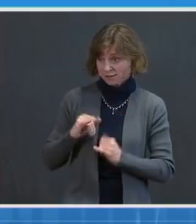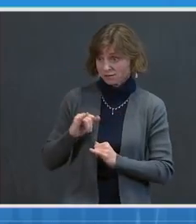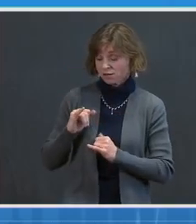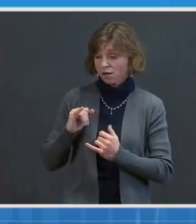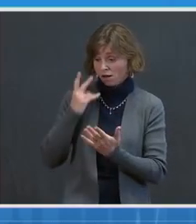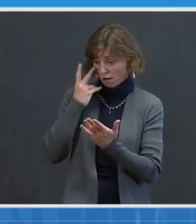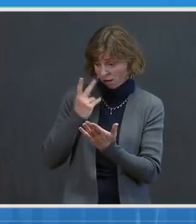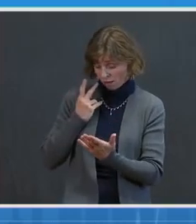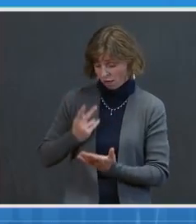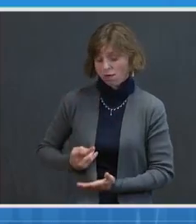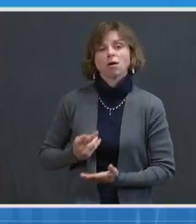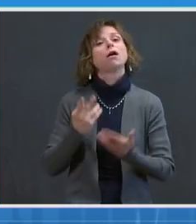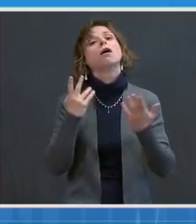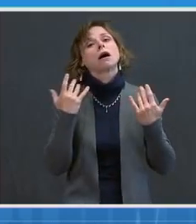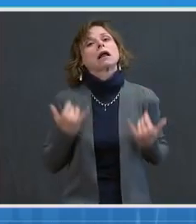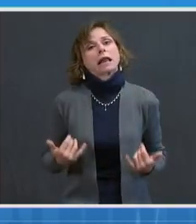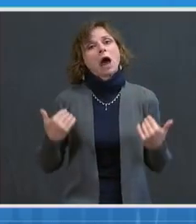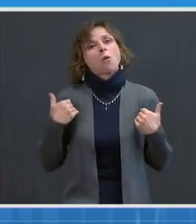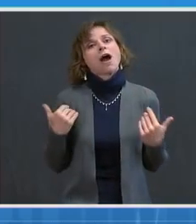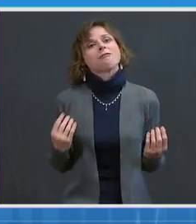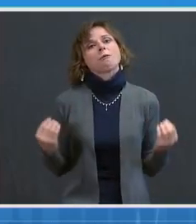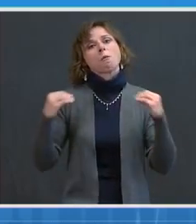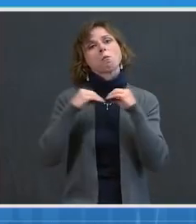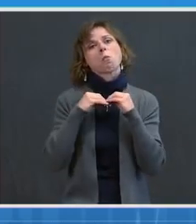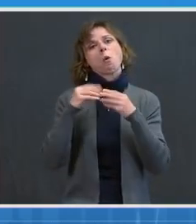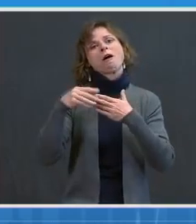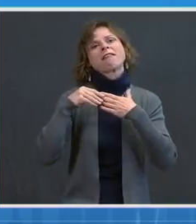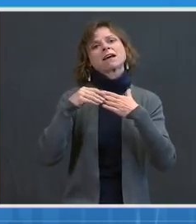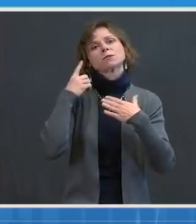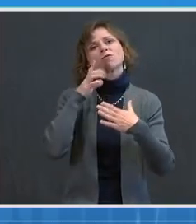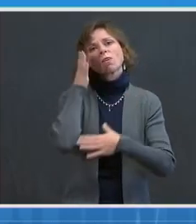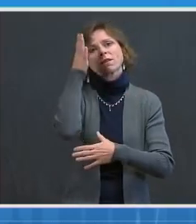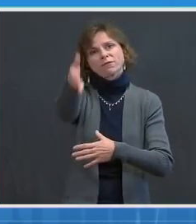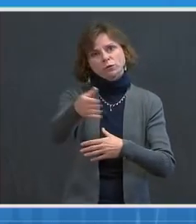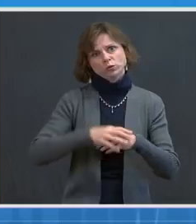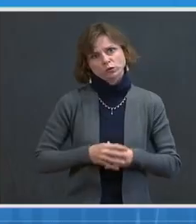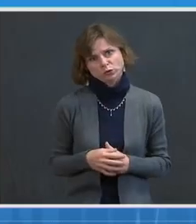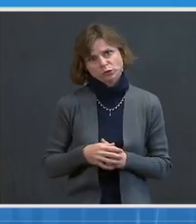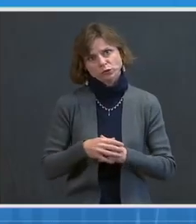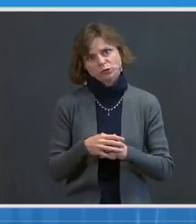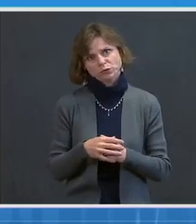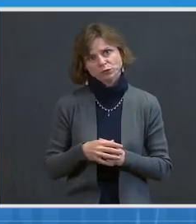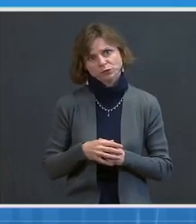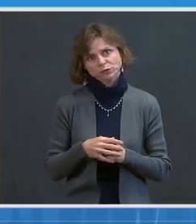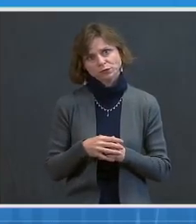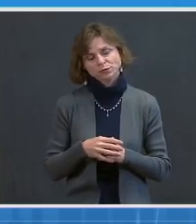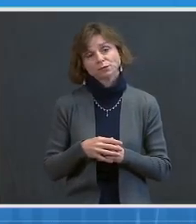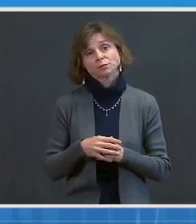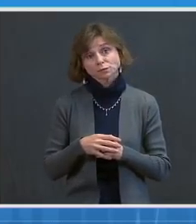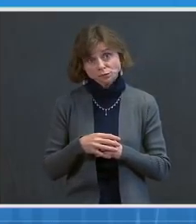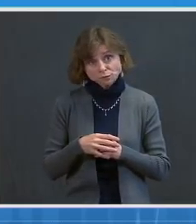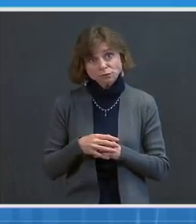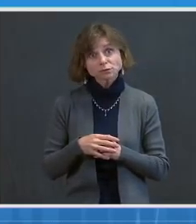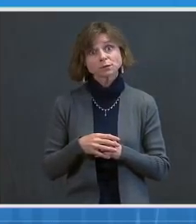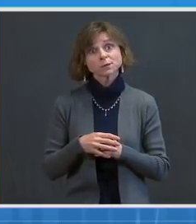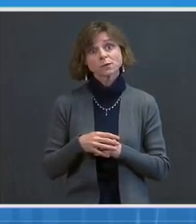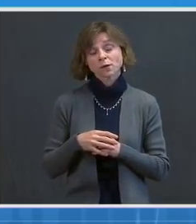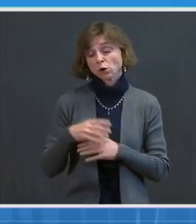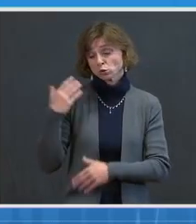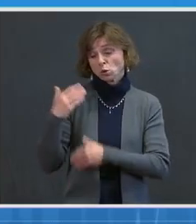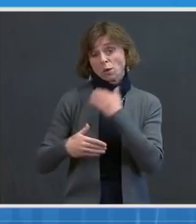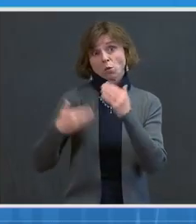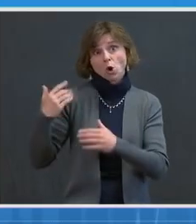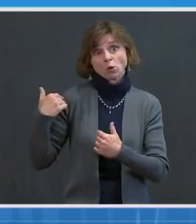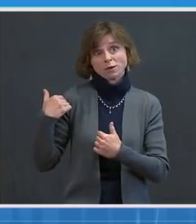flexibility for our upcoming needs. So to review some of our progress from the vaccination program over the first 49